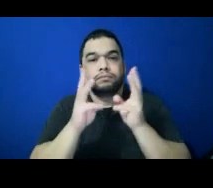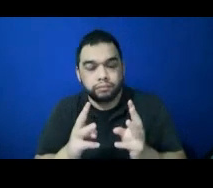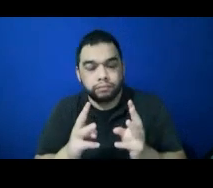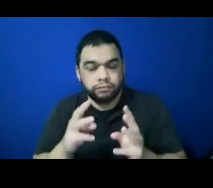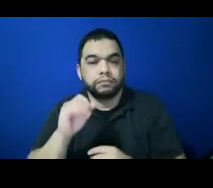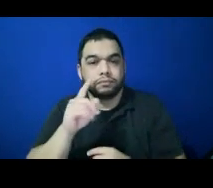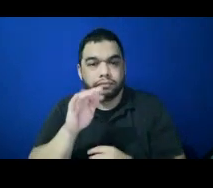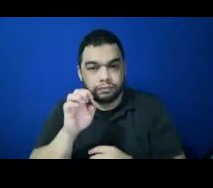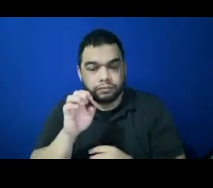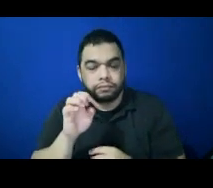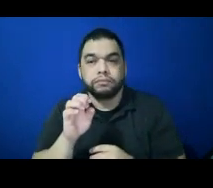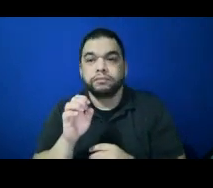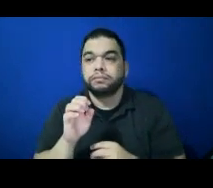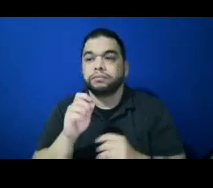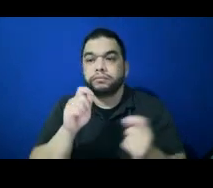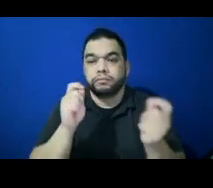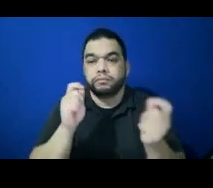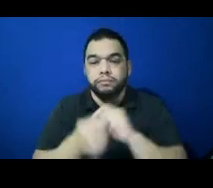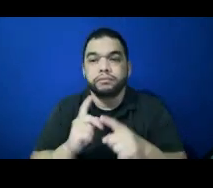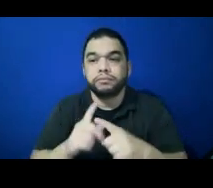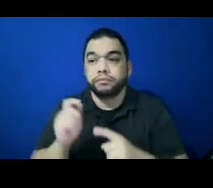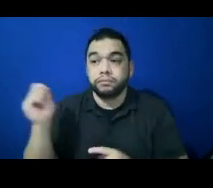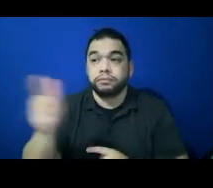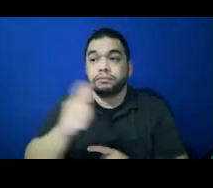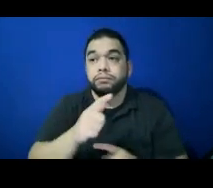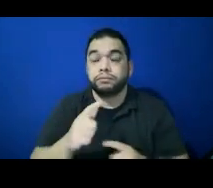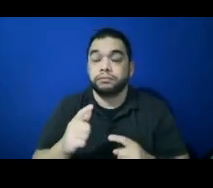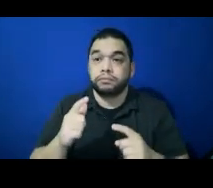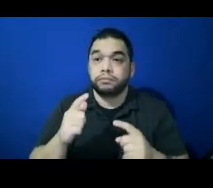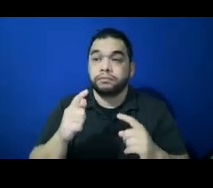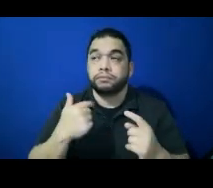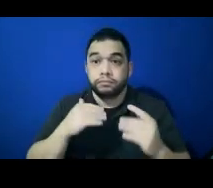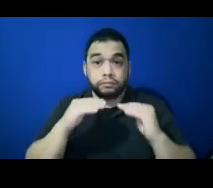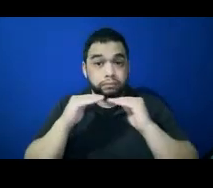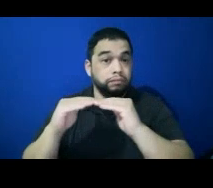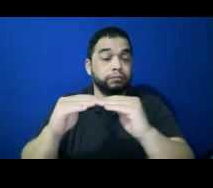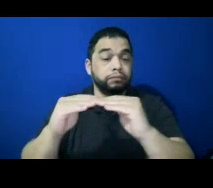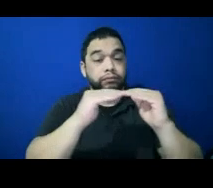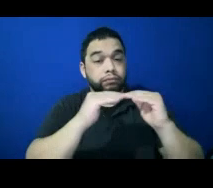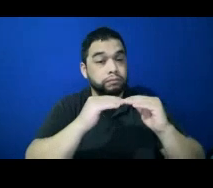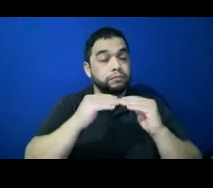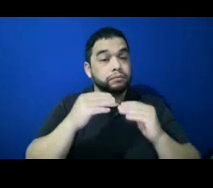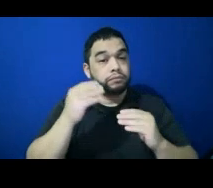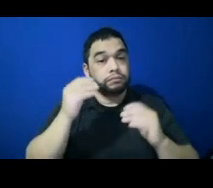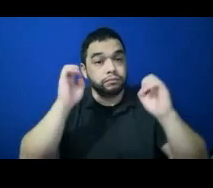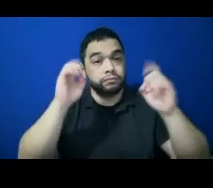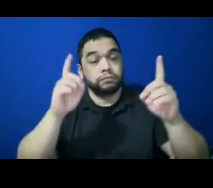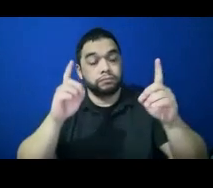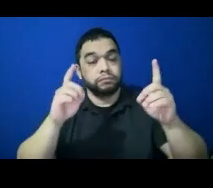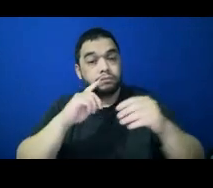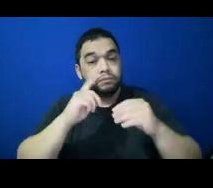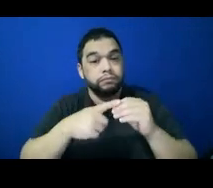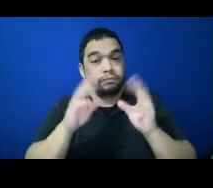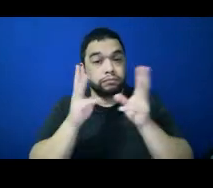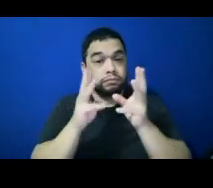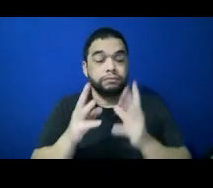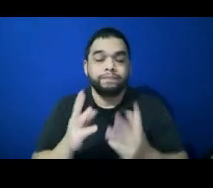not everyone has the same amount or level of knowledge. So this is a tool to help us